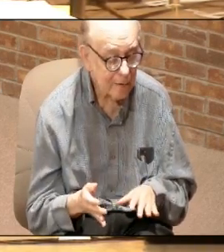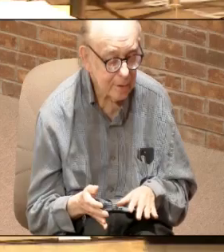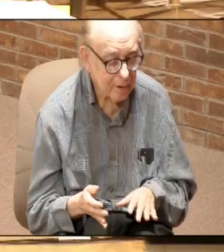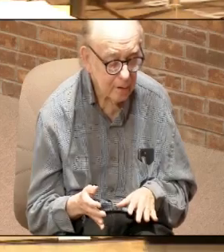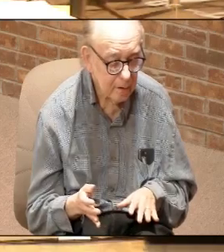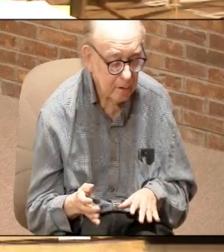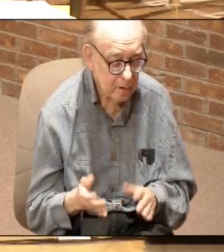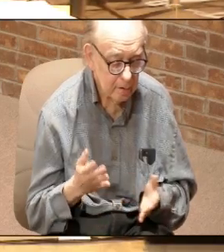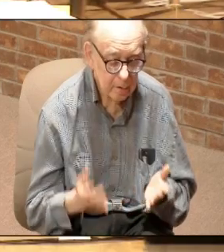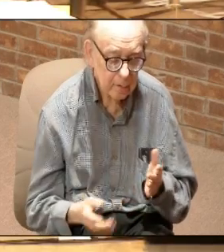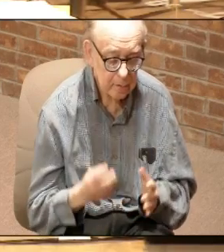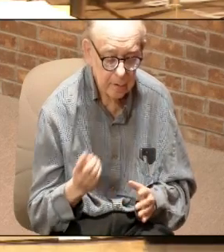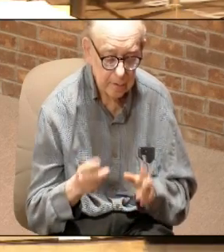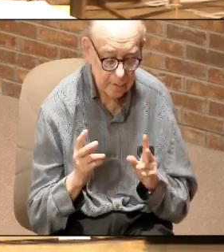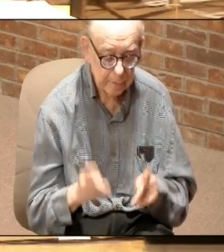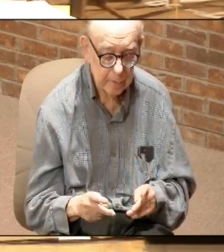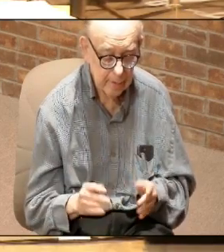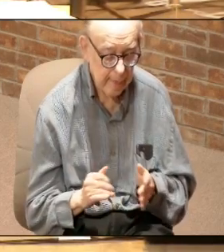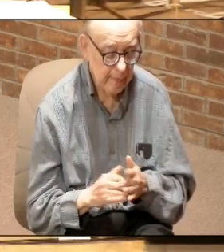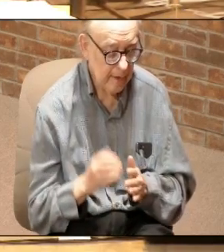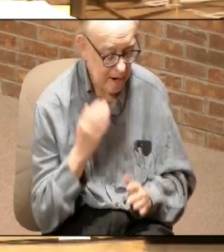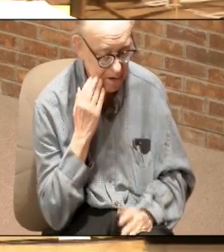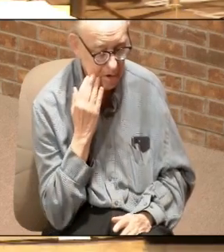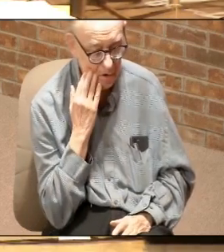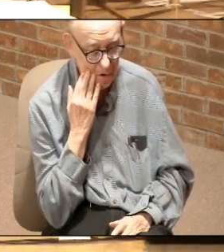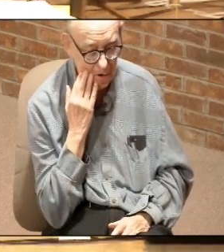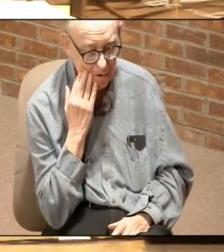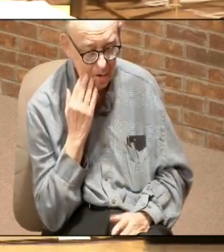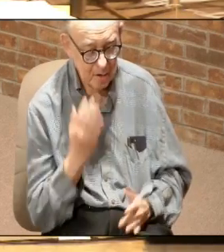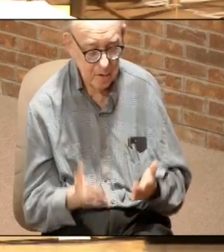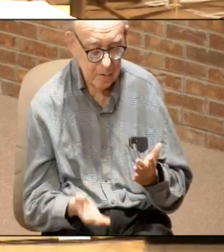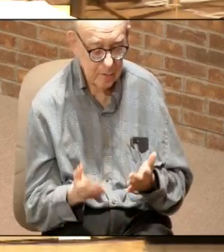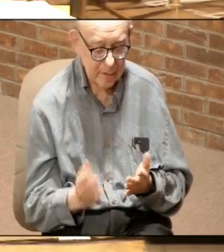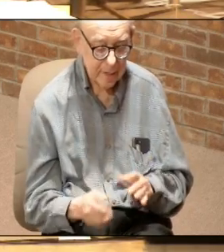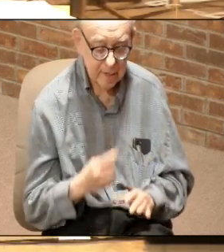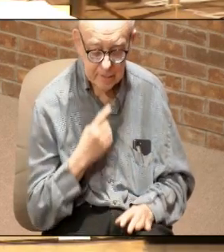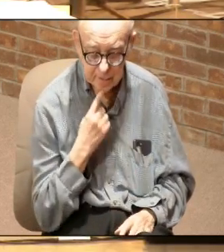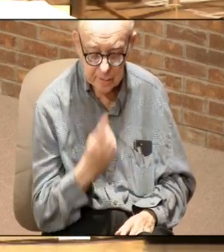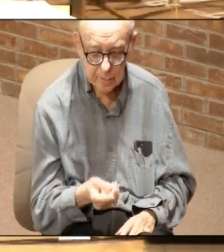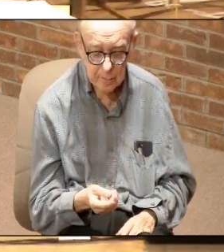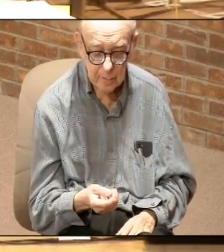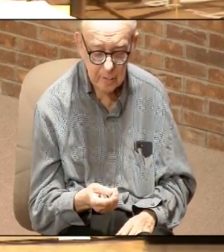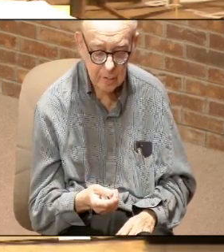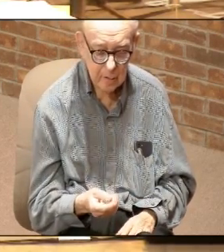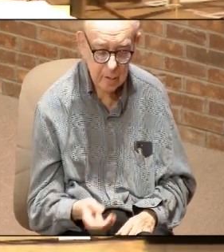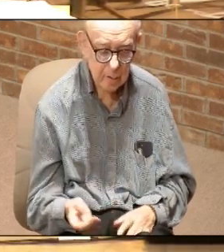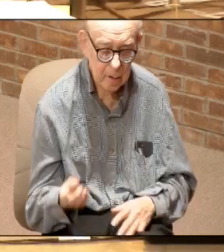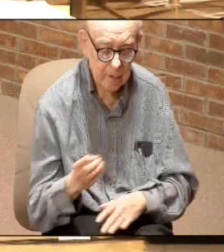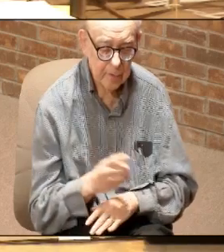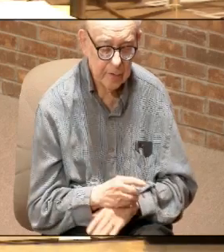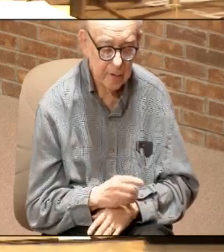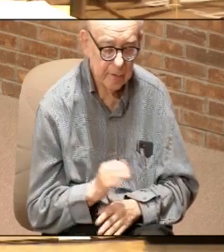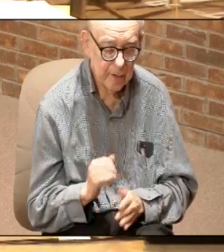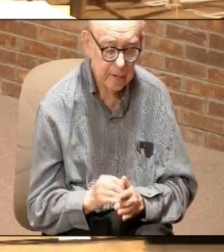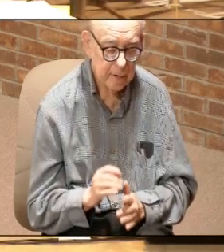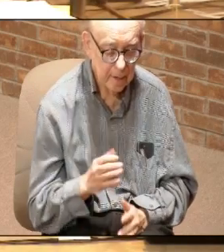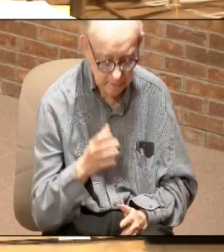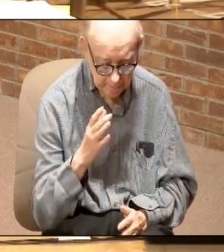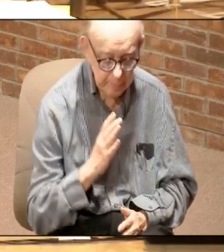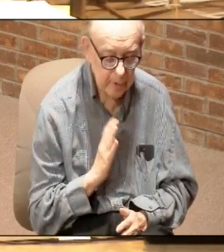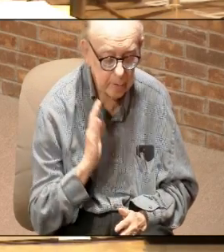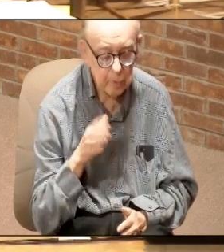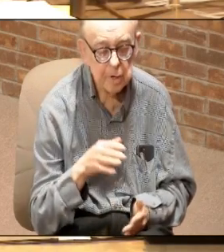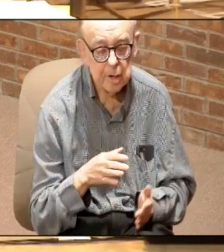He is probably the only person that I know of that probably could tell you the day he was going to die.